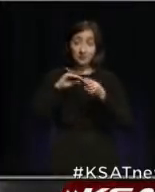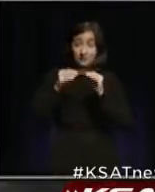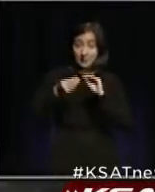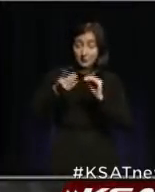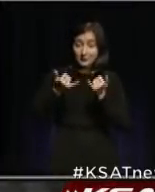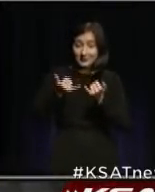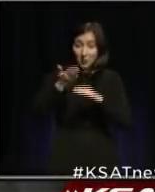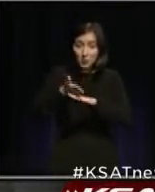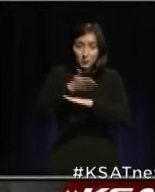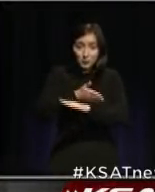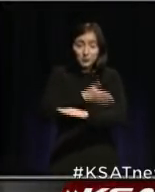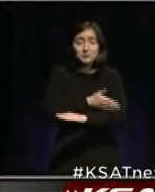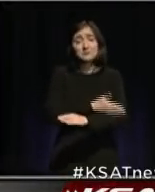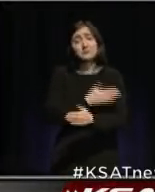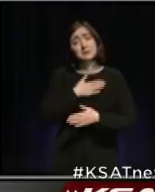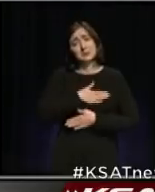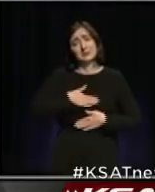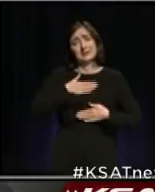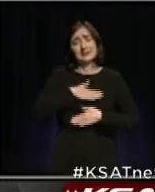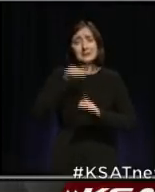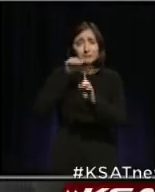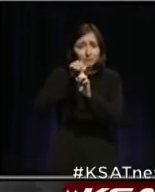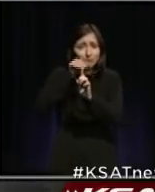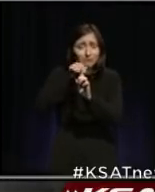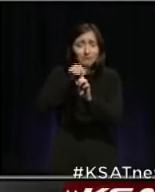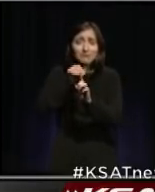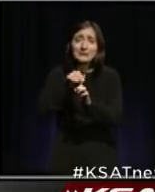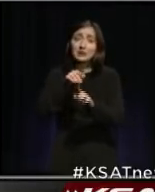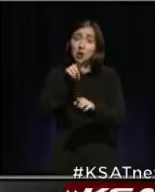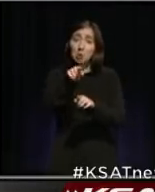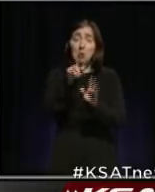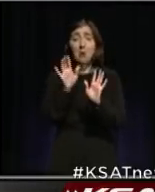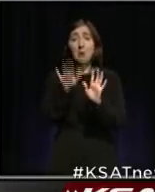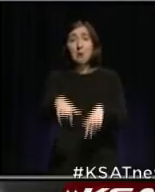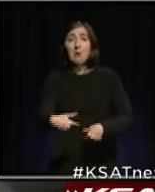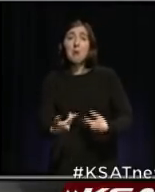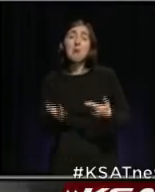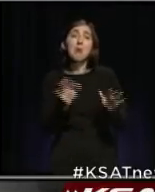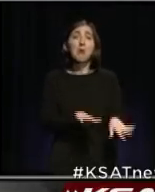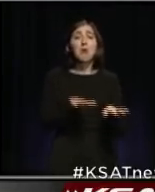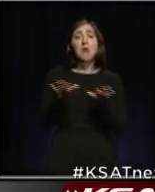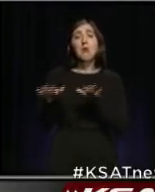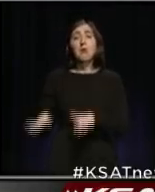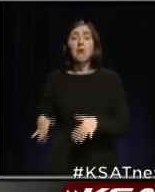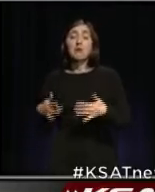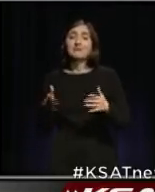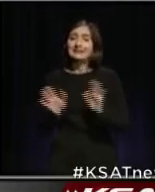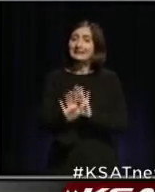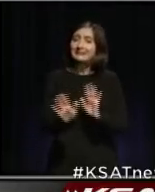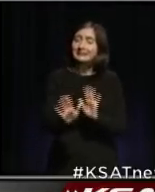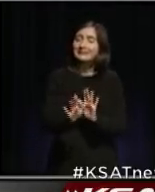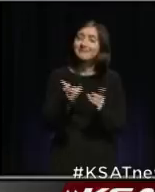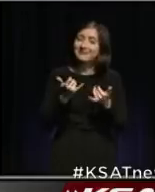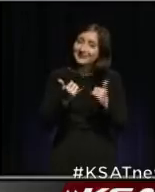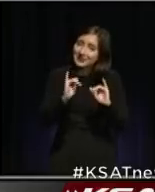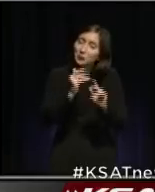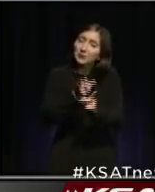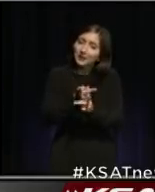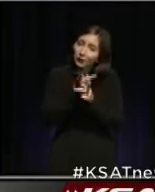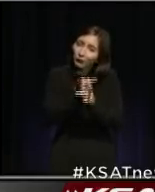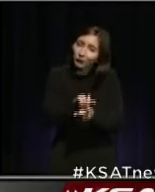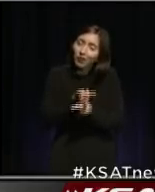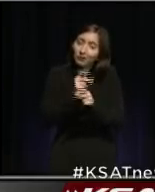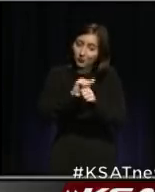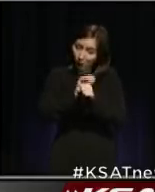folks, please do your part. Do not let your guard down. Let's get to the end of this pandemic together. As of yesterday in Bexar County, we